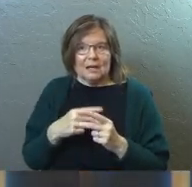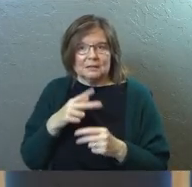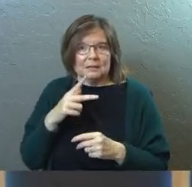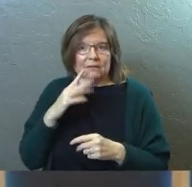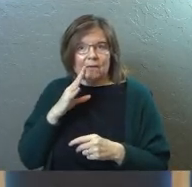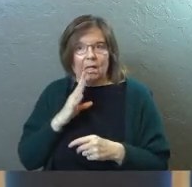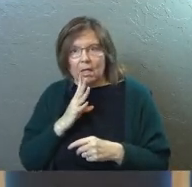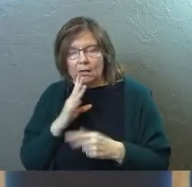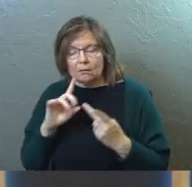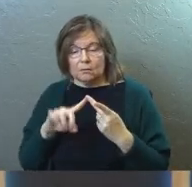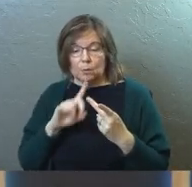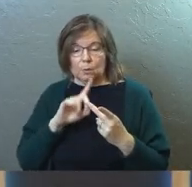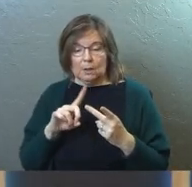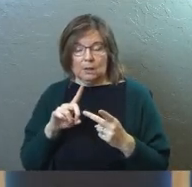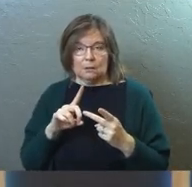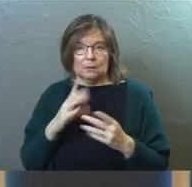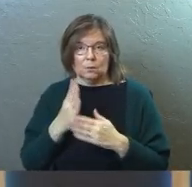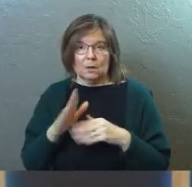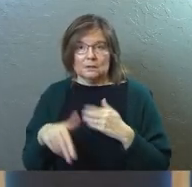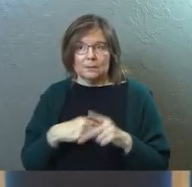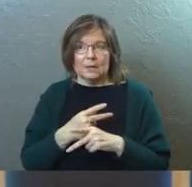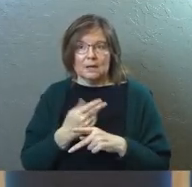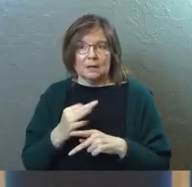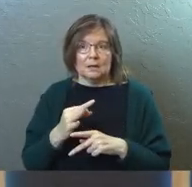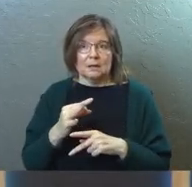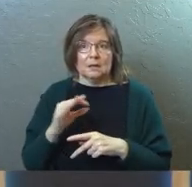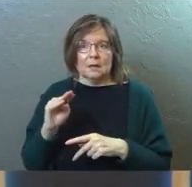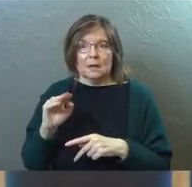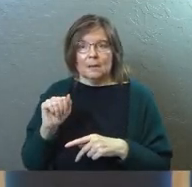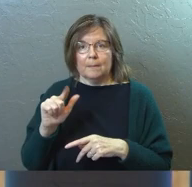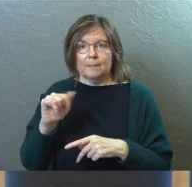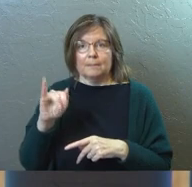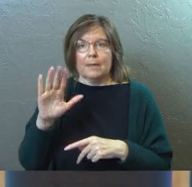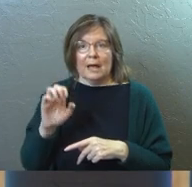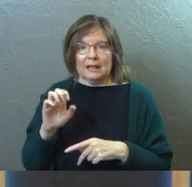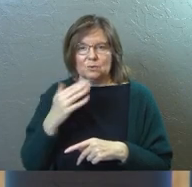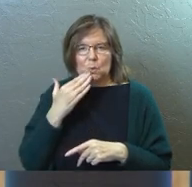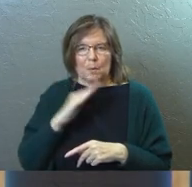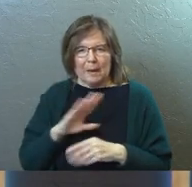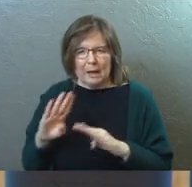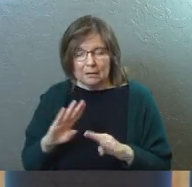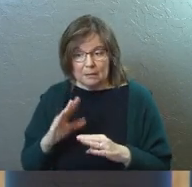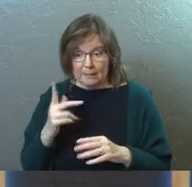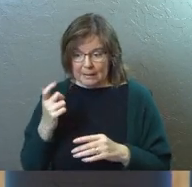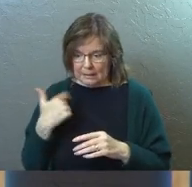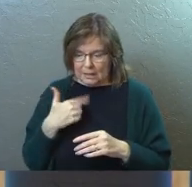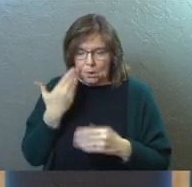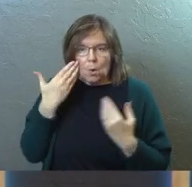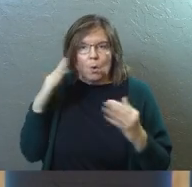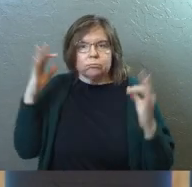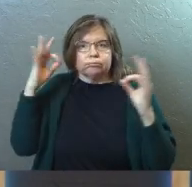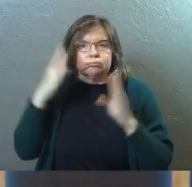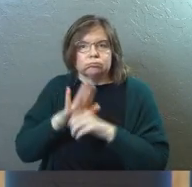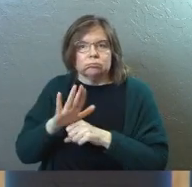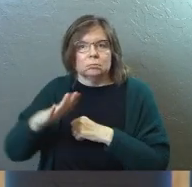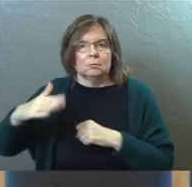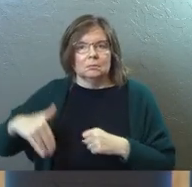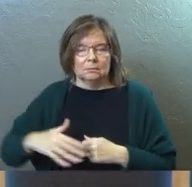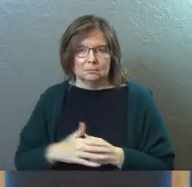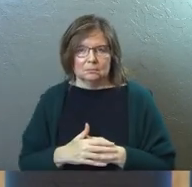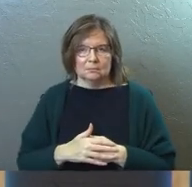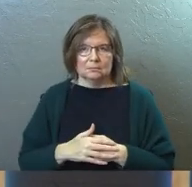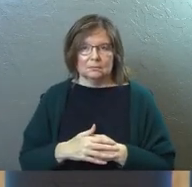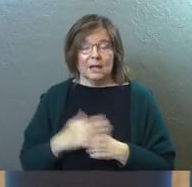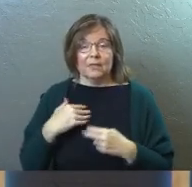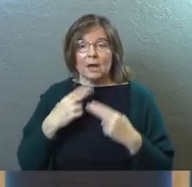lust. They can't really walk in some of the kinds of malice that us adults can walk in because they don't know enough.